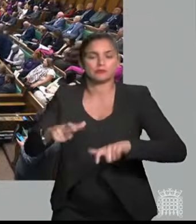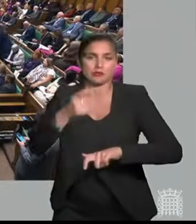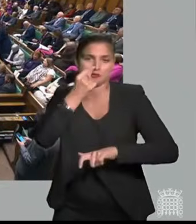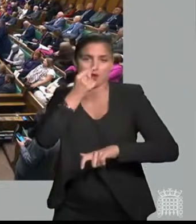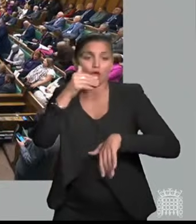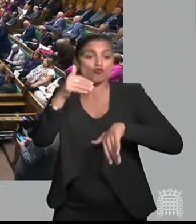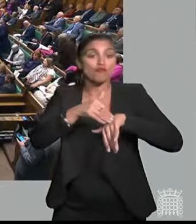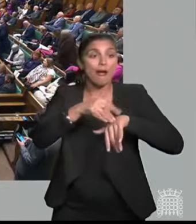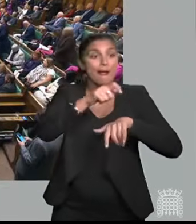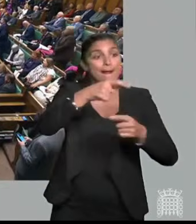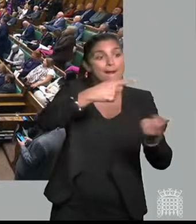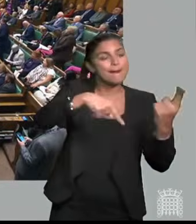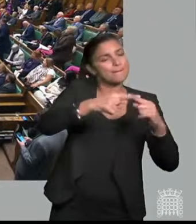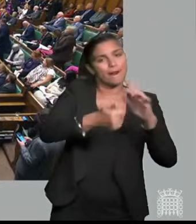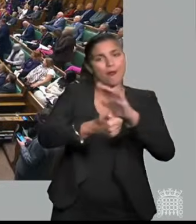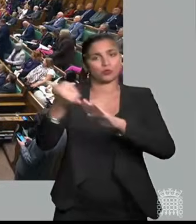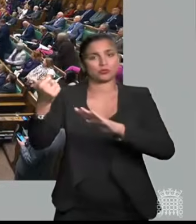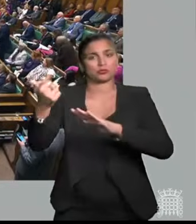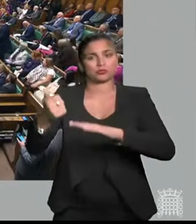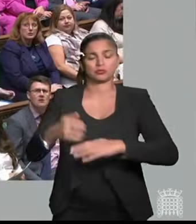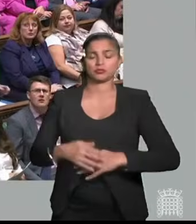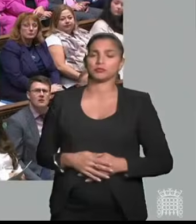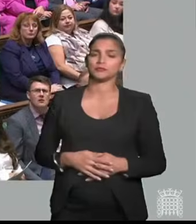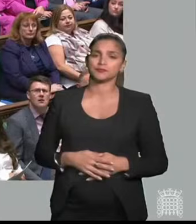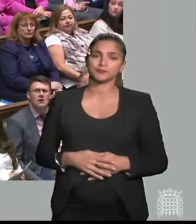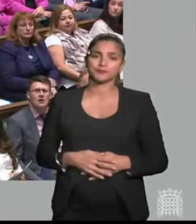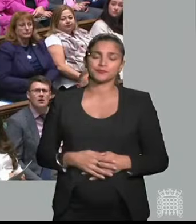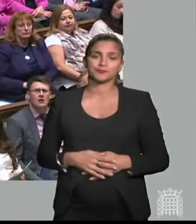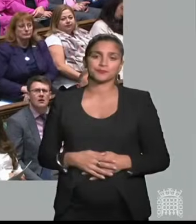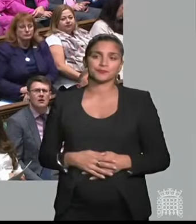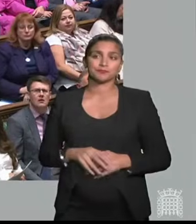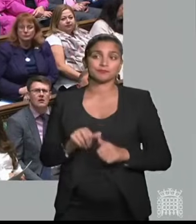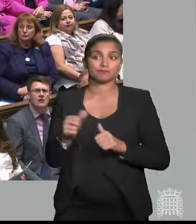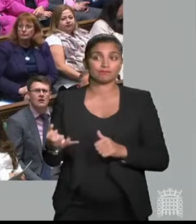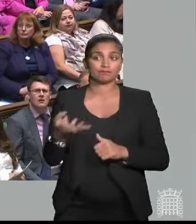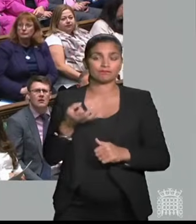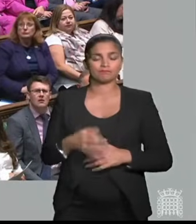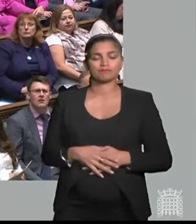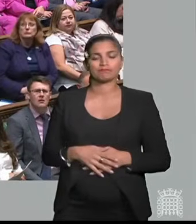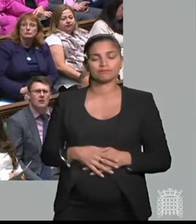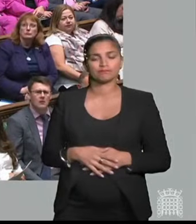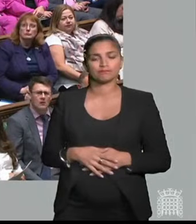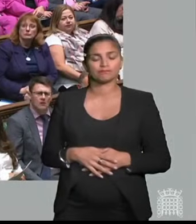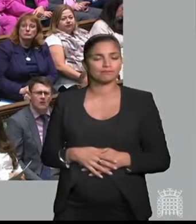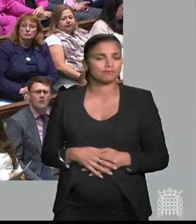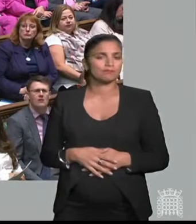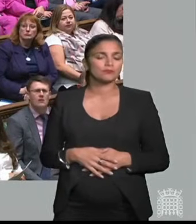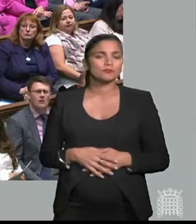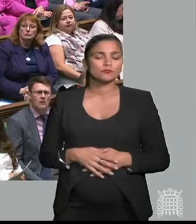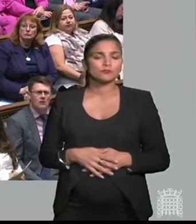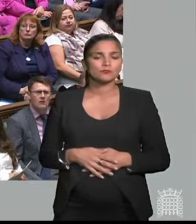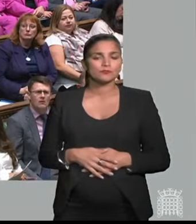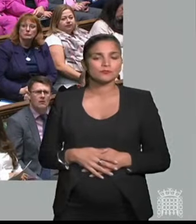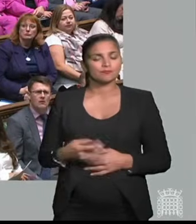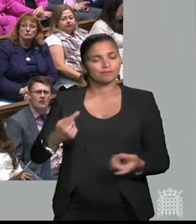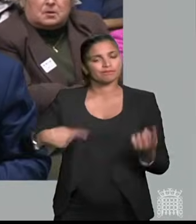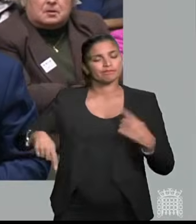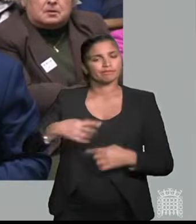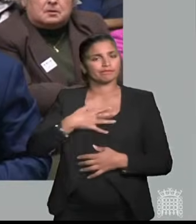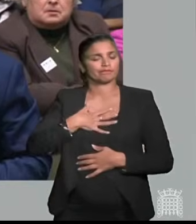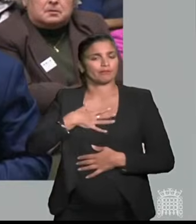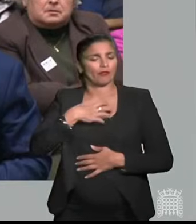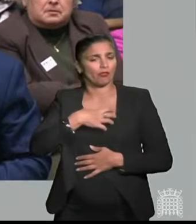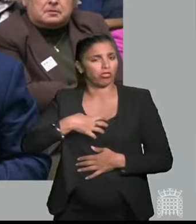gangs. Thank you very much, Mr Speaker. We have all been horrified at events in Israel and Gaza, and it's right we